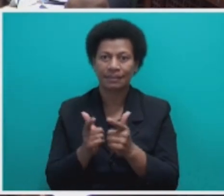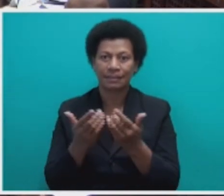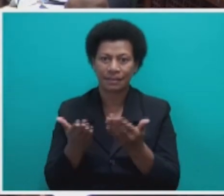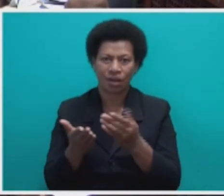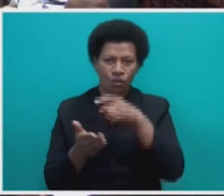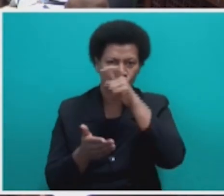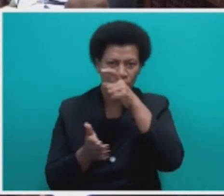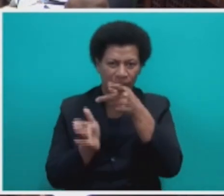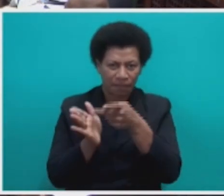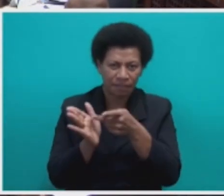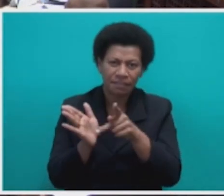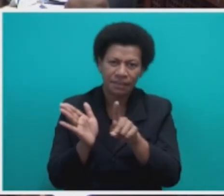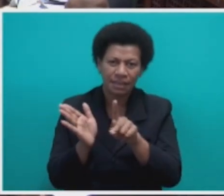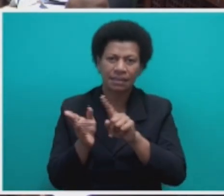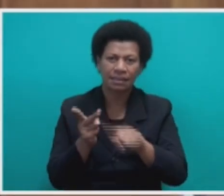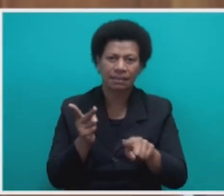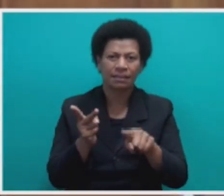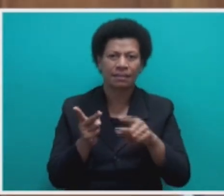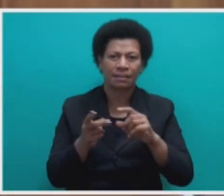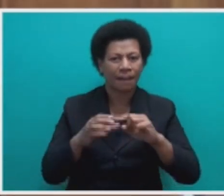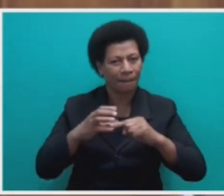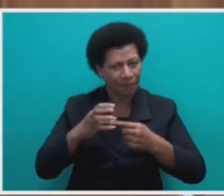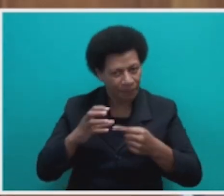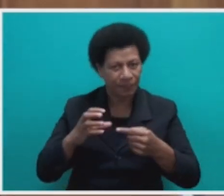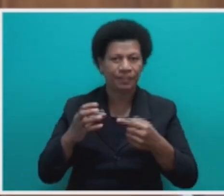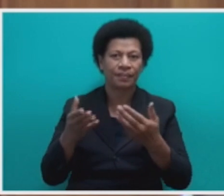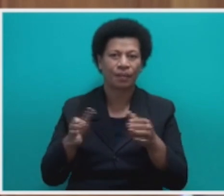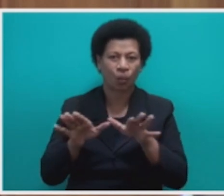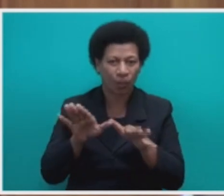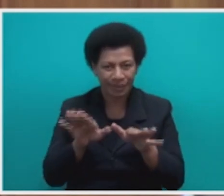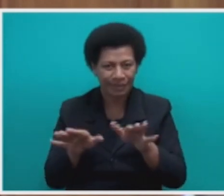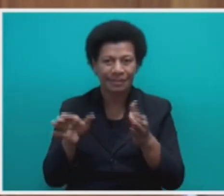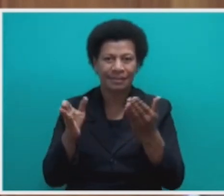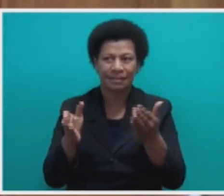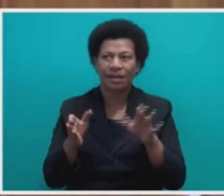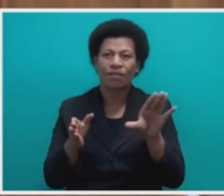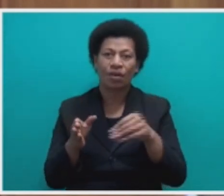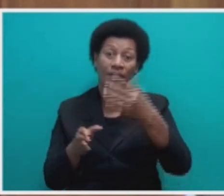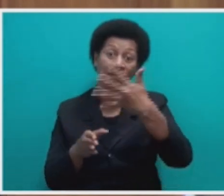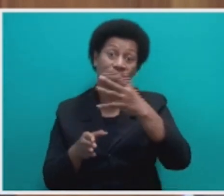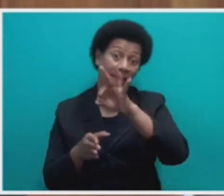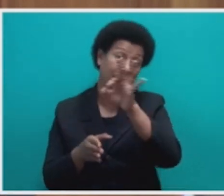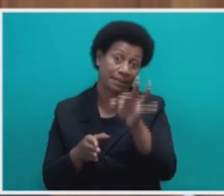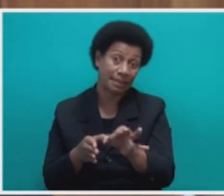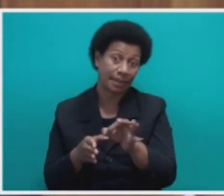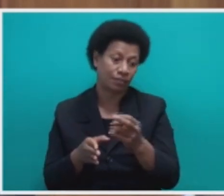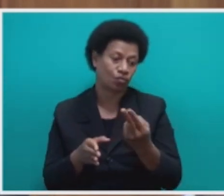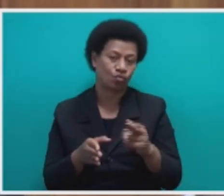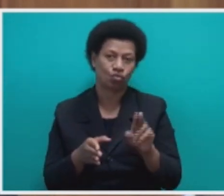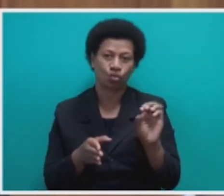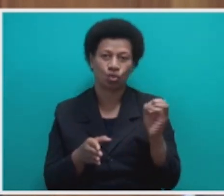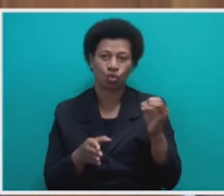chicken portions such as wings, drumsticks, legs, feet, thighs, etc. from 15% to